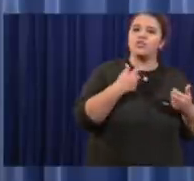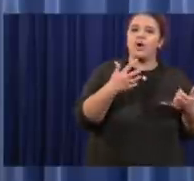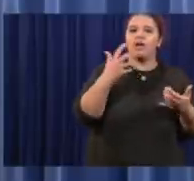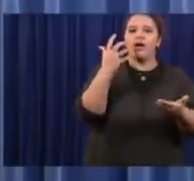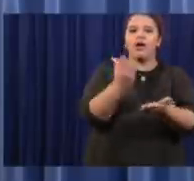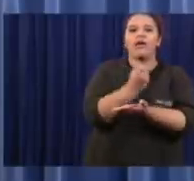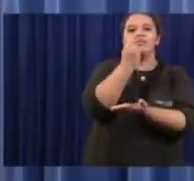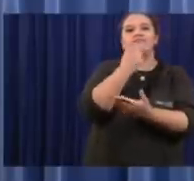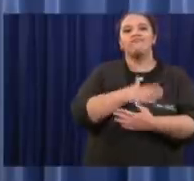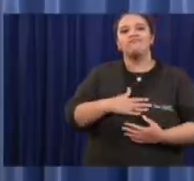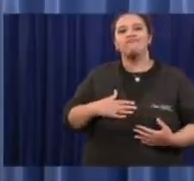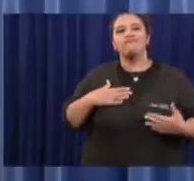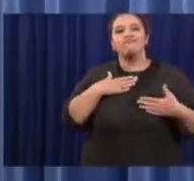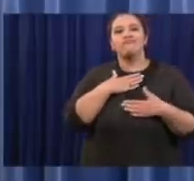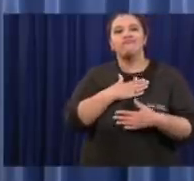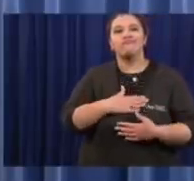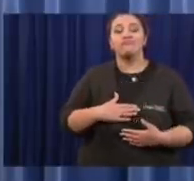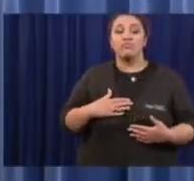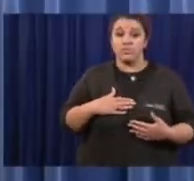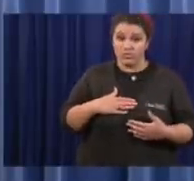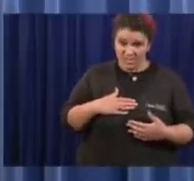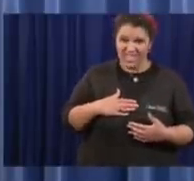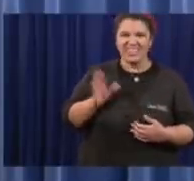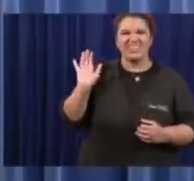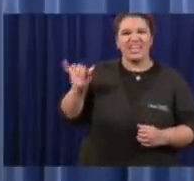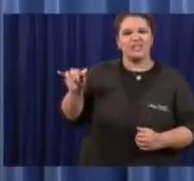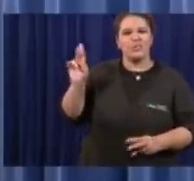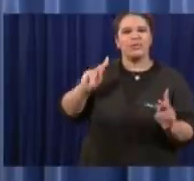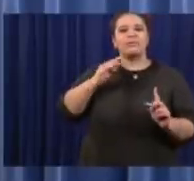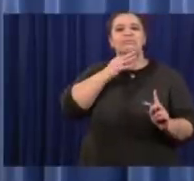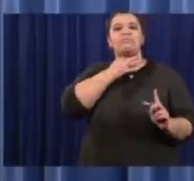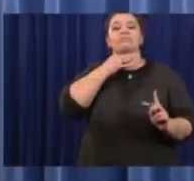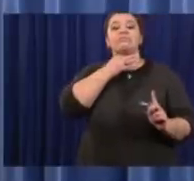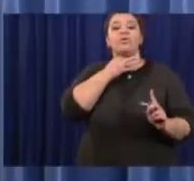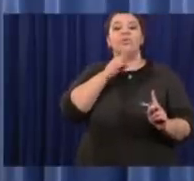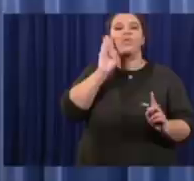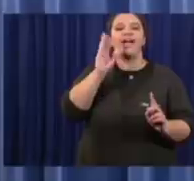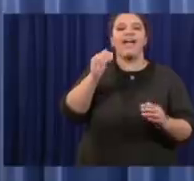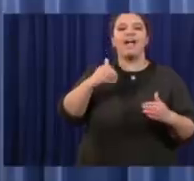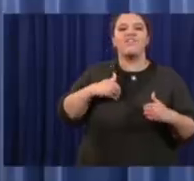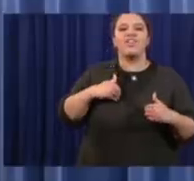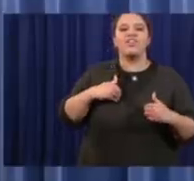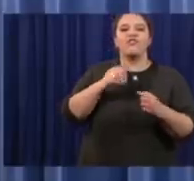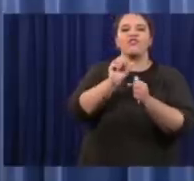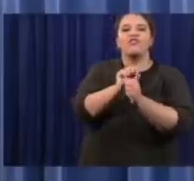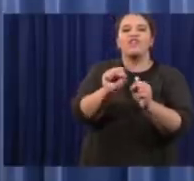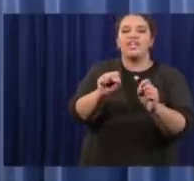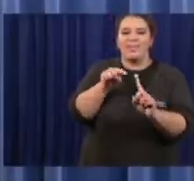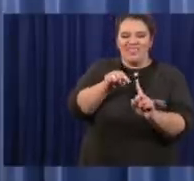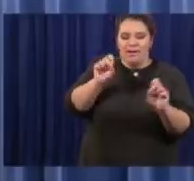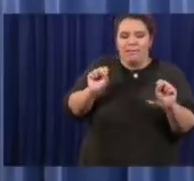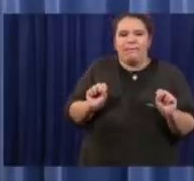question we're getting from people. Will I have the freedom to do it, even though that may not be essential? What do you think?